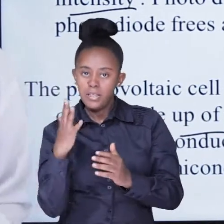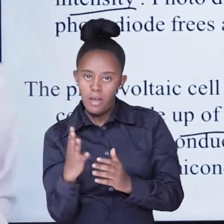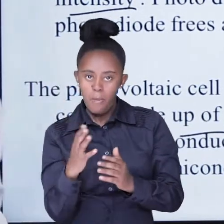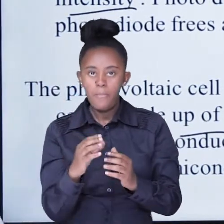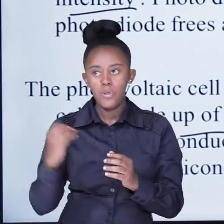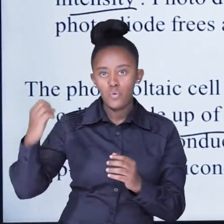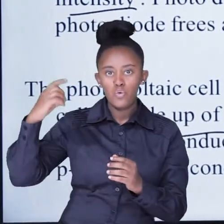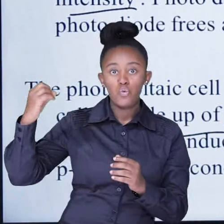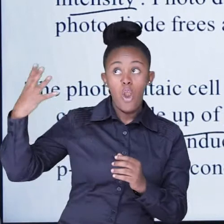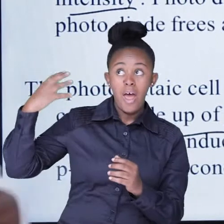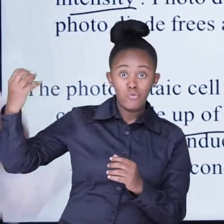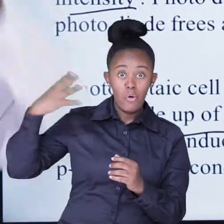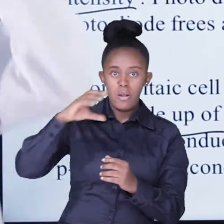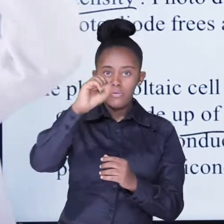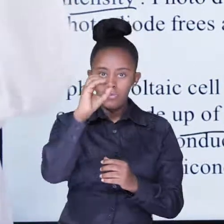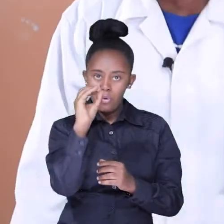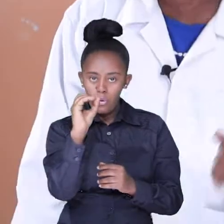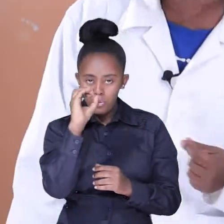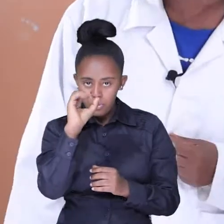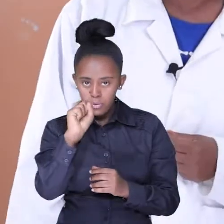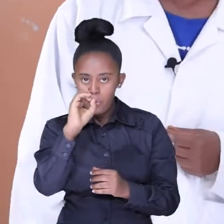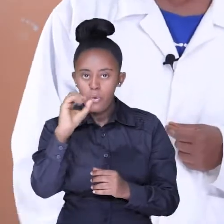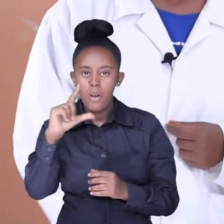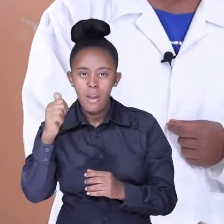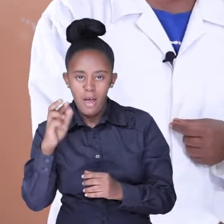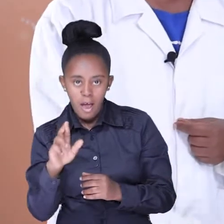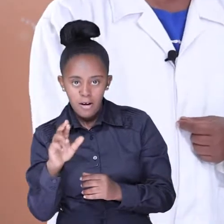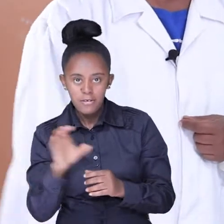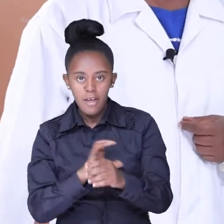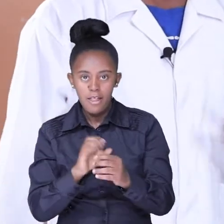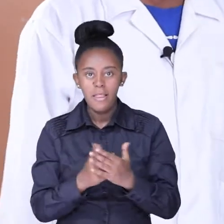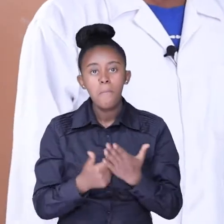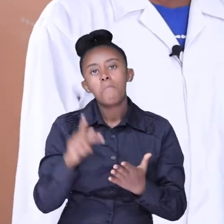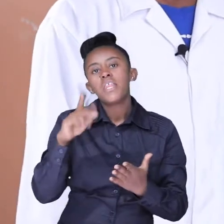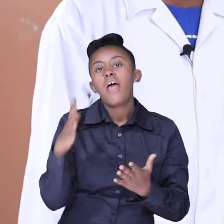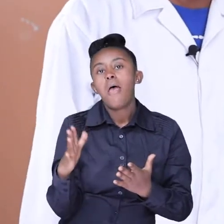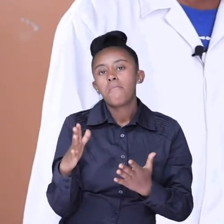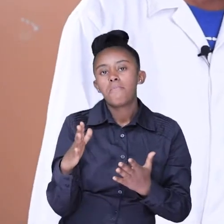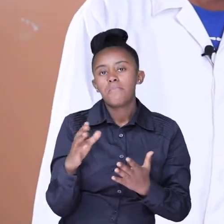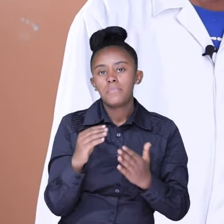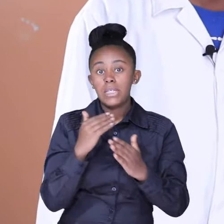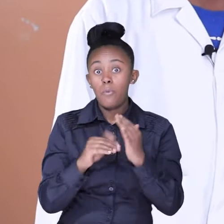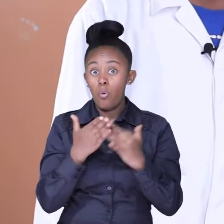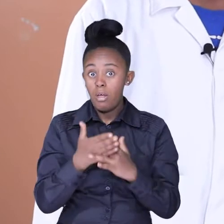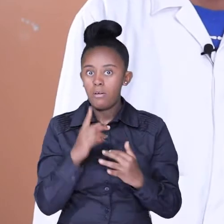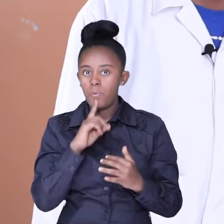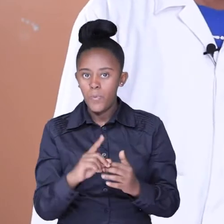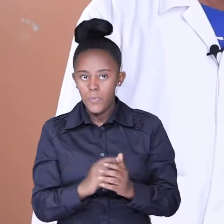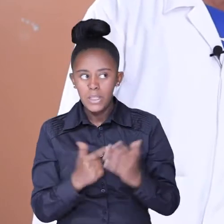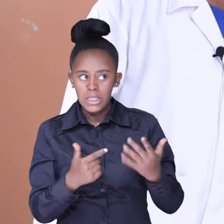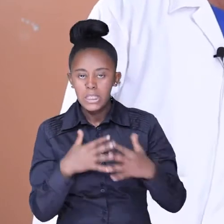a solar cells. A solar cell. It is made from p-type semiconductors. This is a device